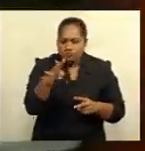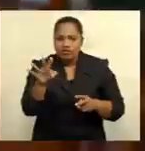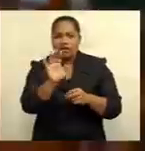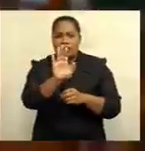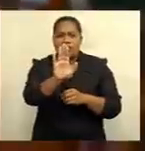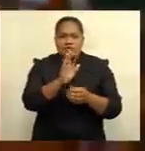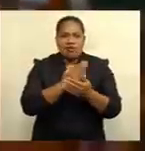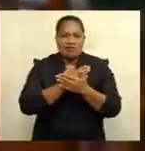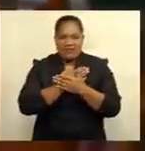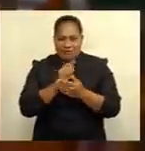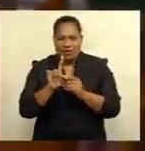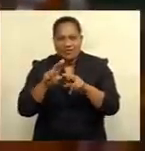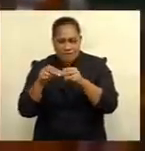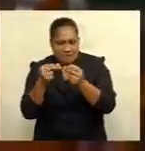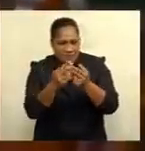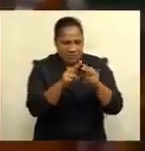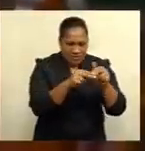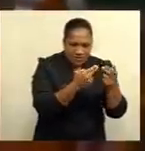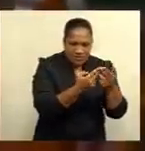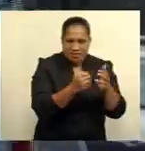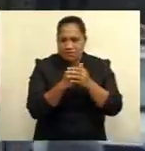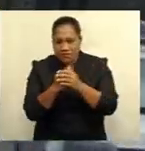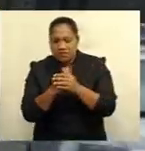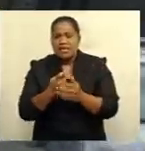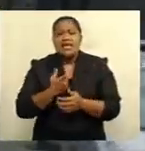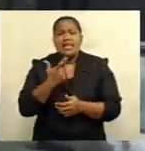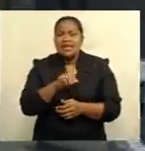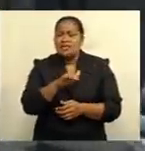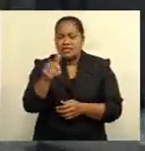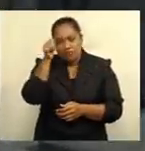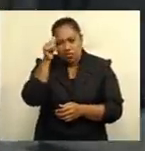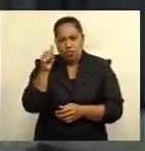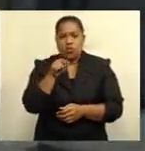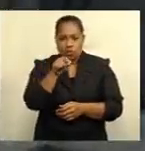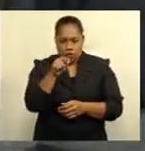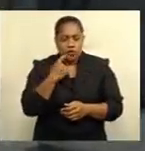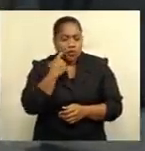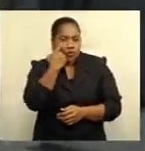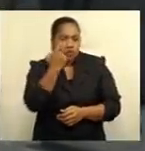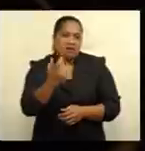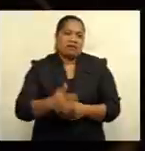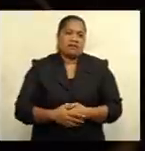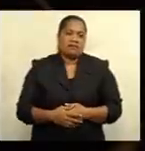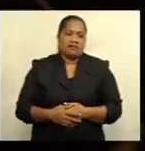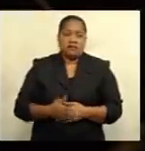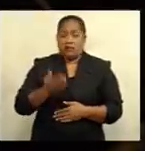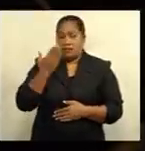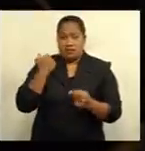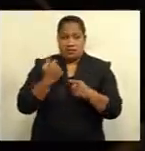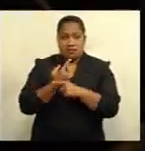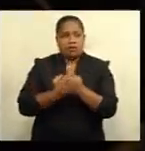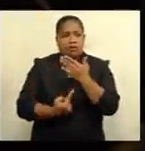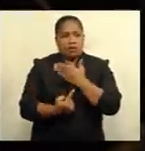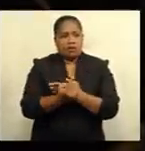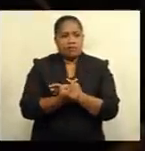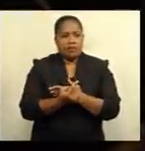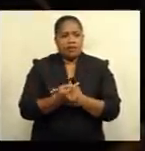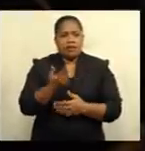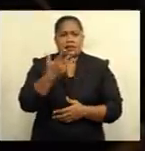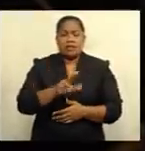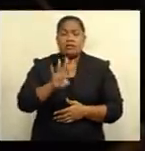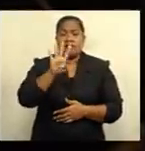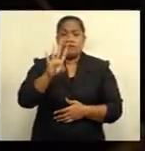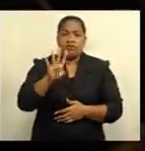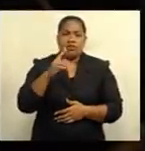matter and let them know that you care. Last year, the Fiji Police Force recorded 94 suicide and 108